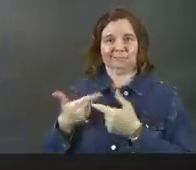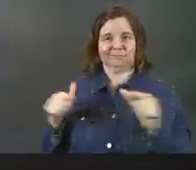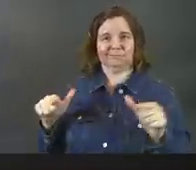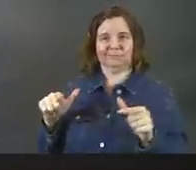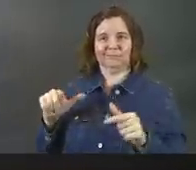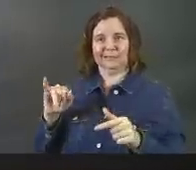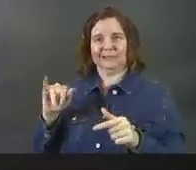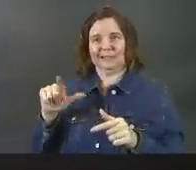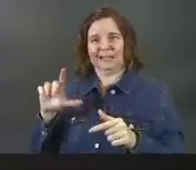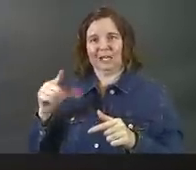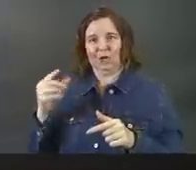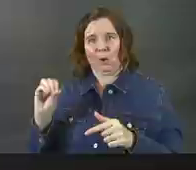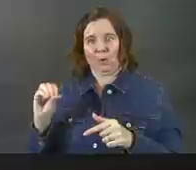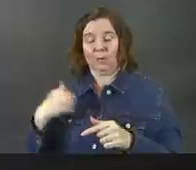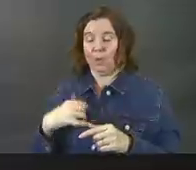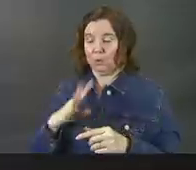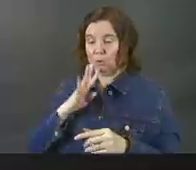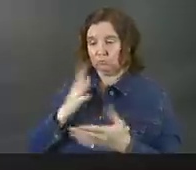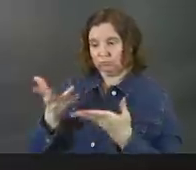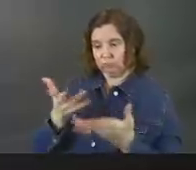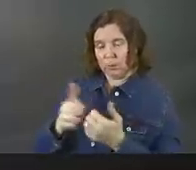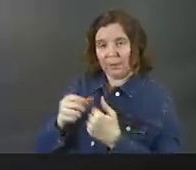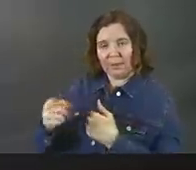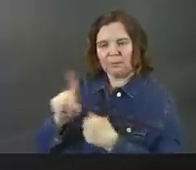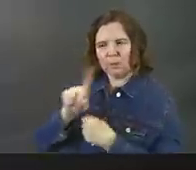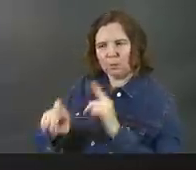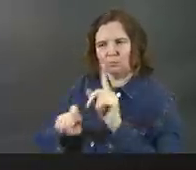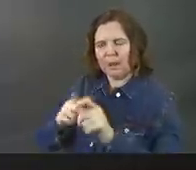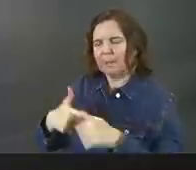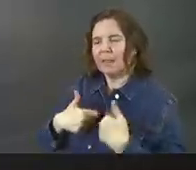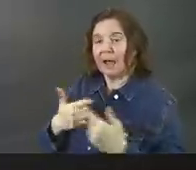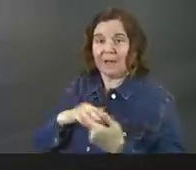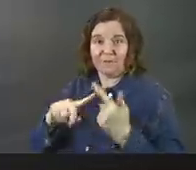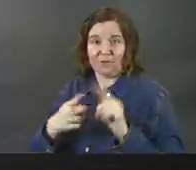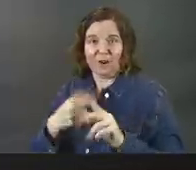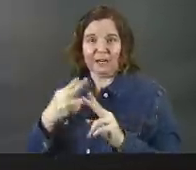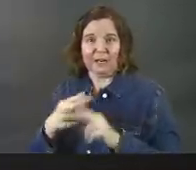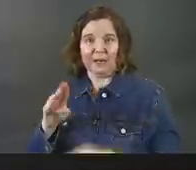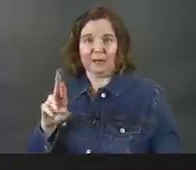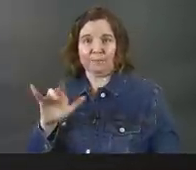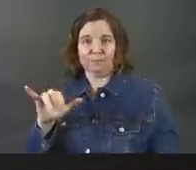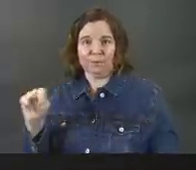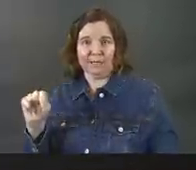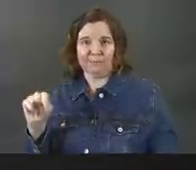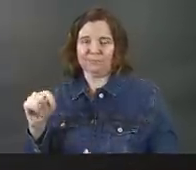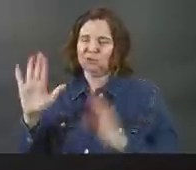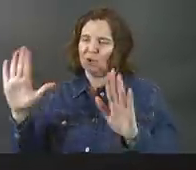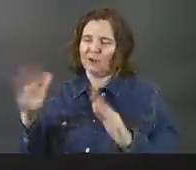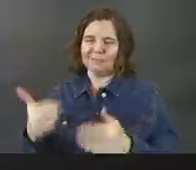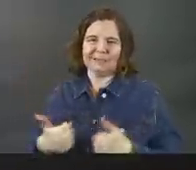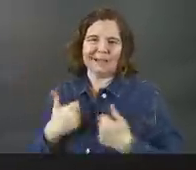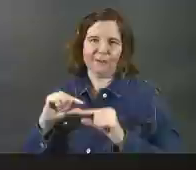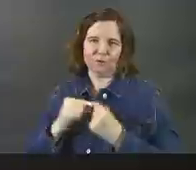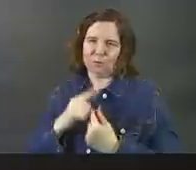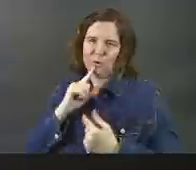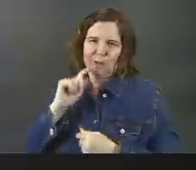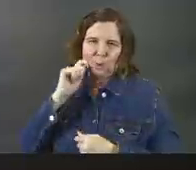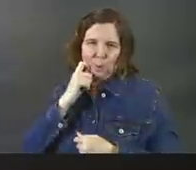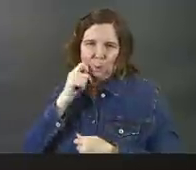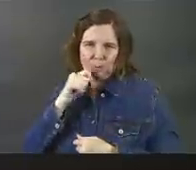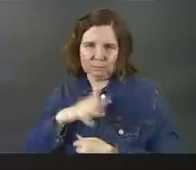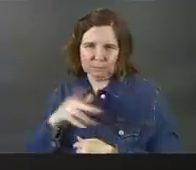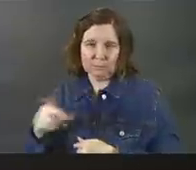okay? And when you talk to them, you ask them about their life. I have a friend, her name is Britt. She's awesome. She's in my life group. She's super cool.